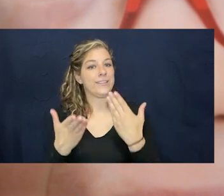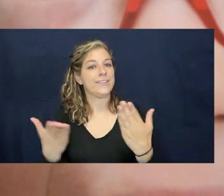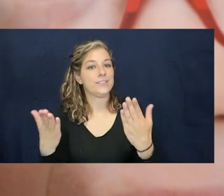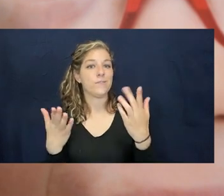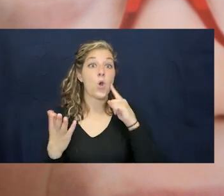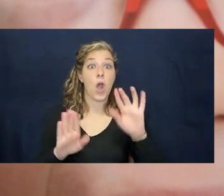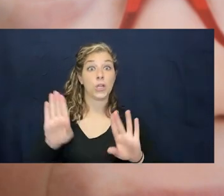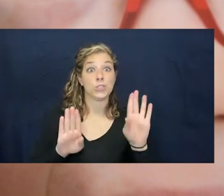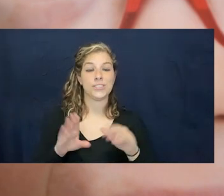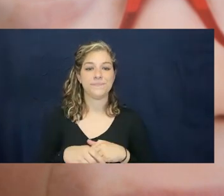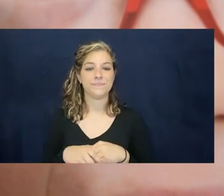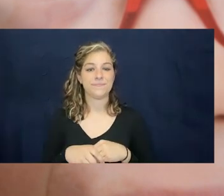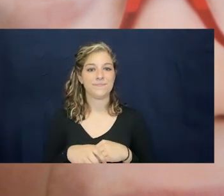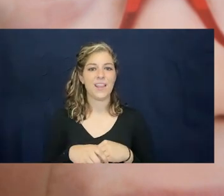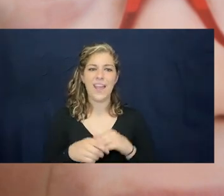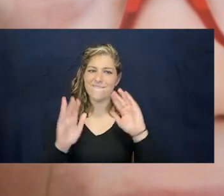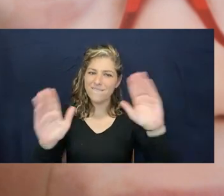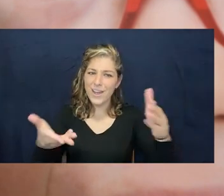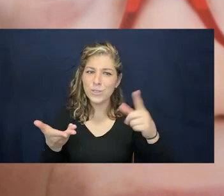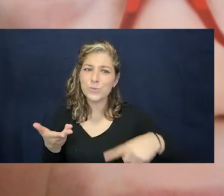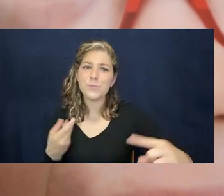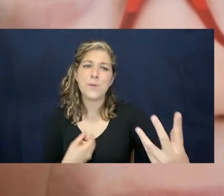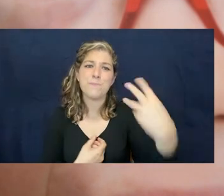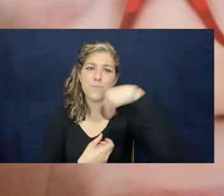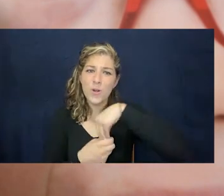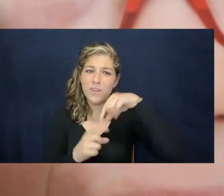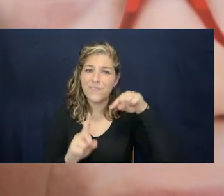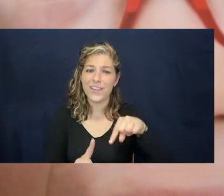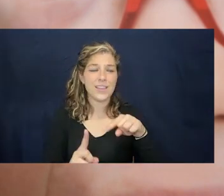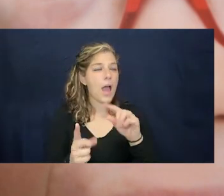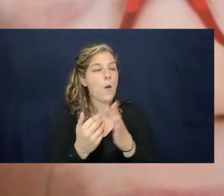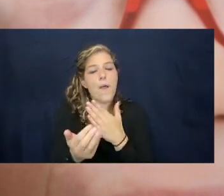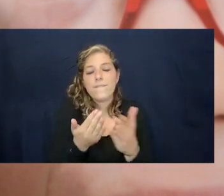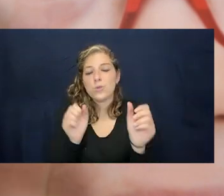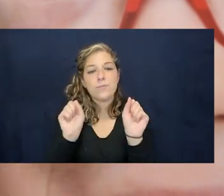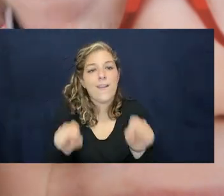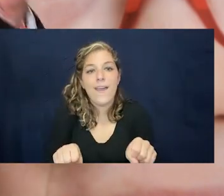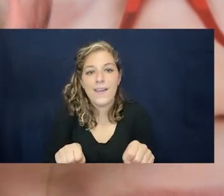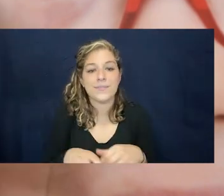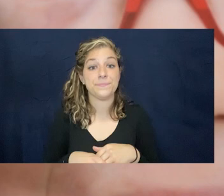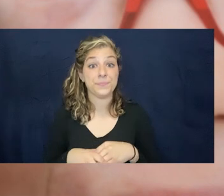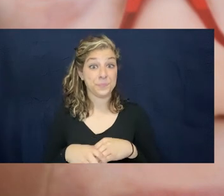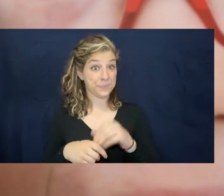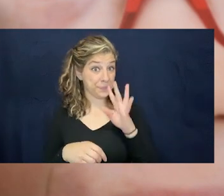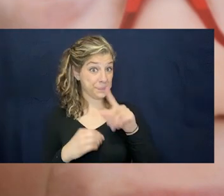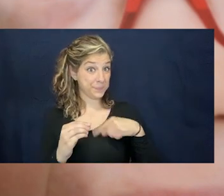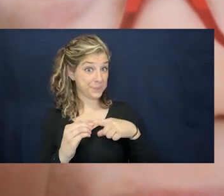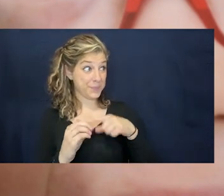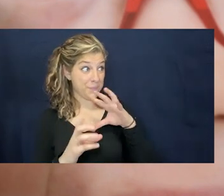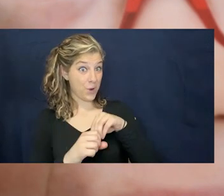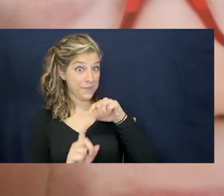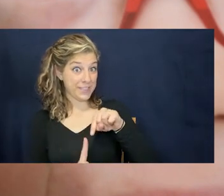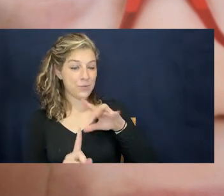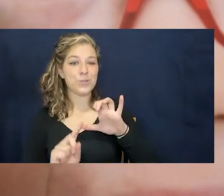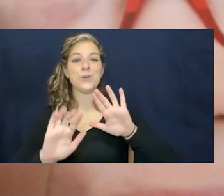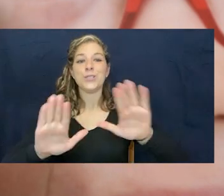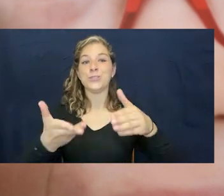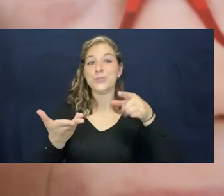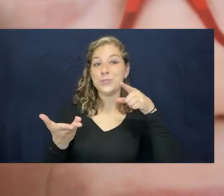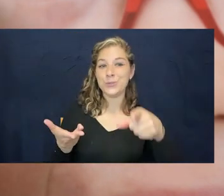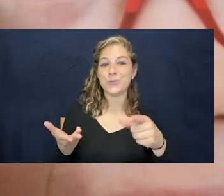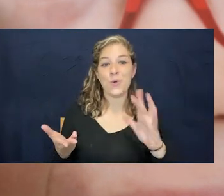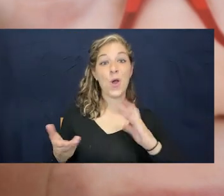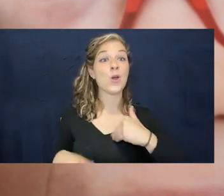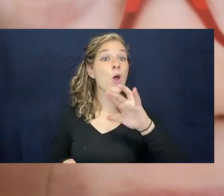already donated and placed bids for some of our one-of-a-kind items in the auction. I invite all of you to be part of this in any way that you